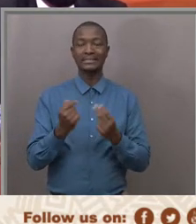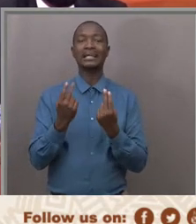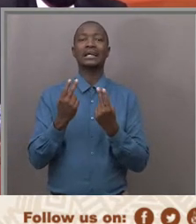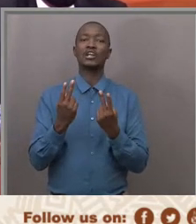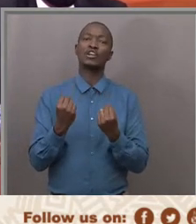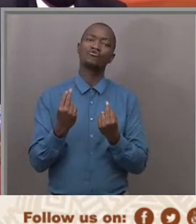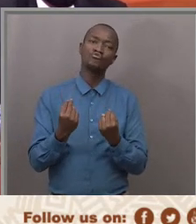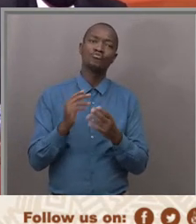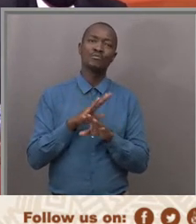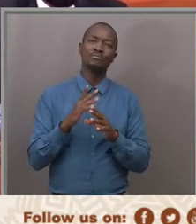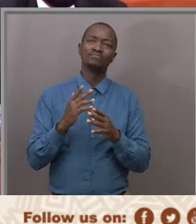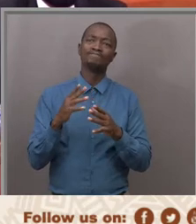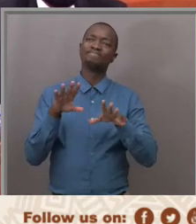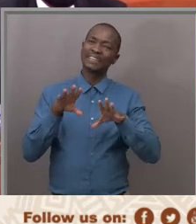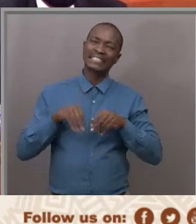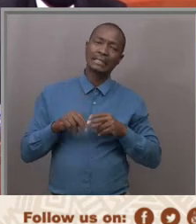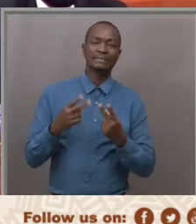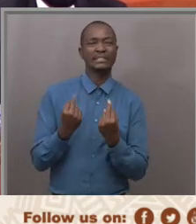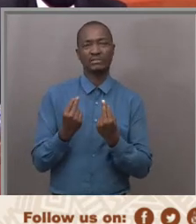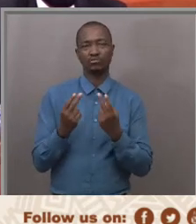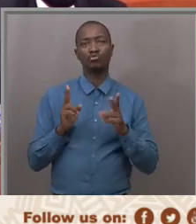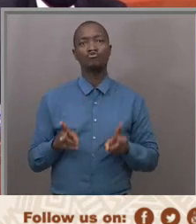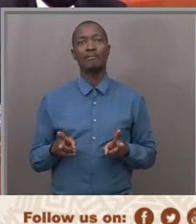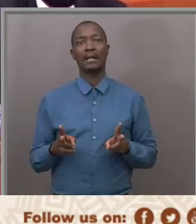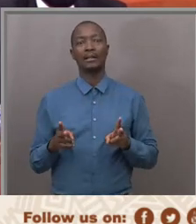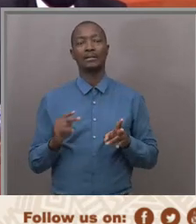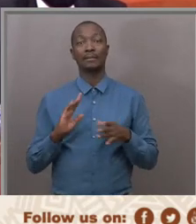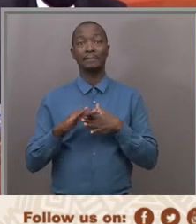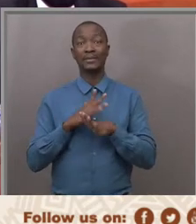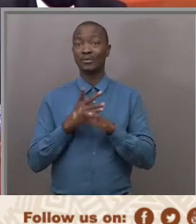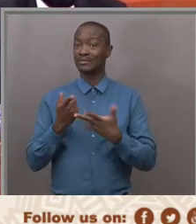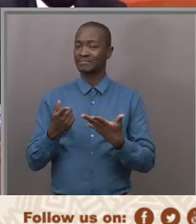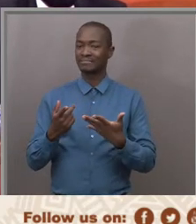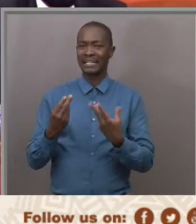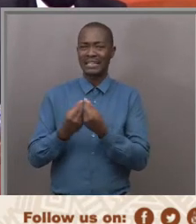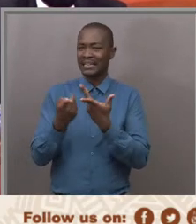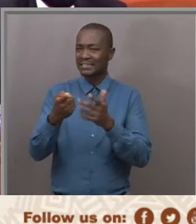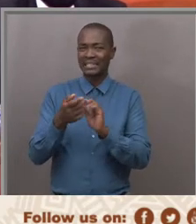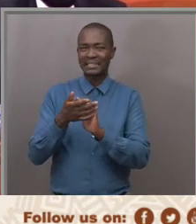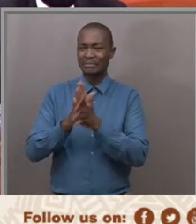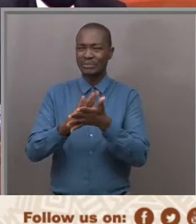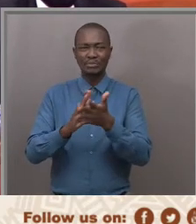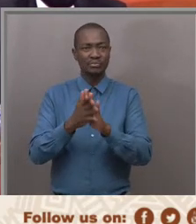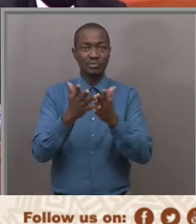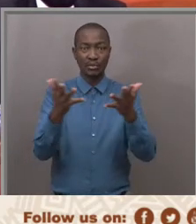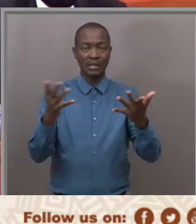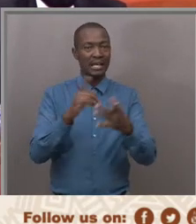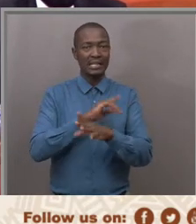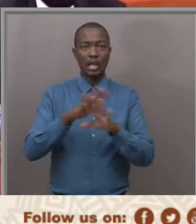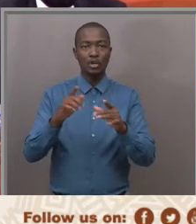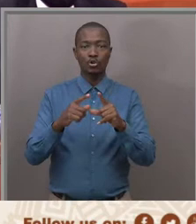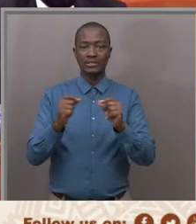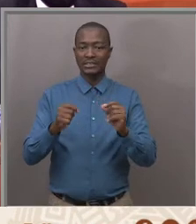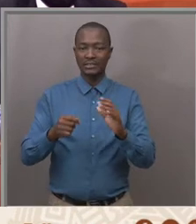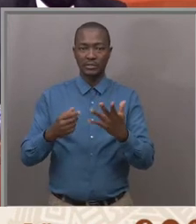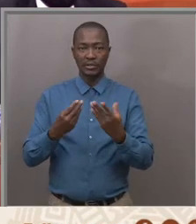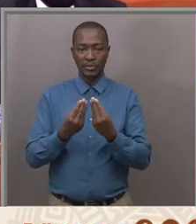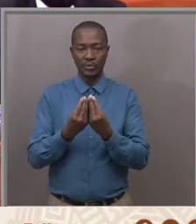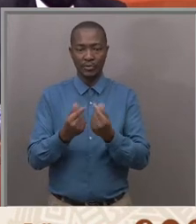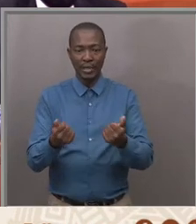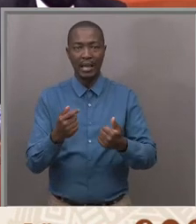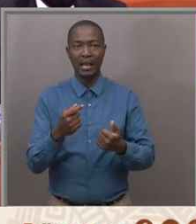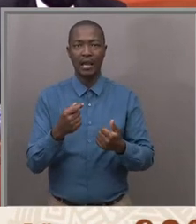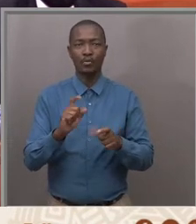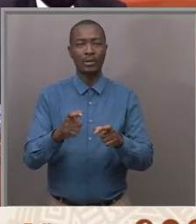normal. Pandemics are not just about to pass. This pandemic may